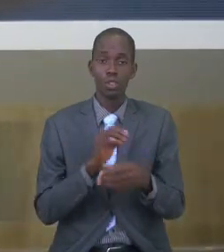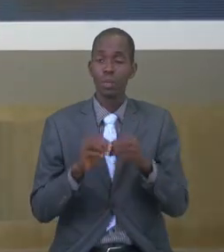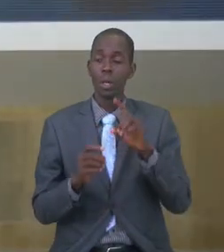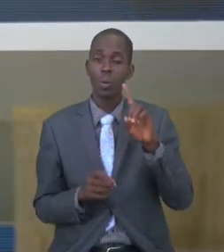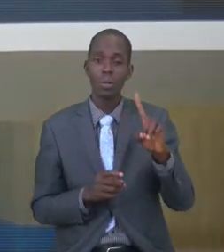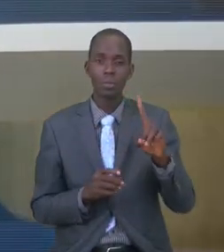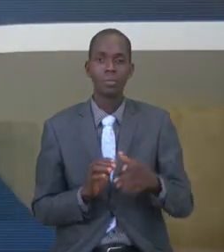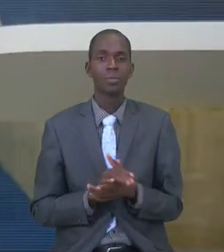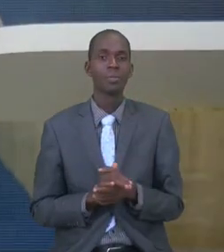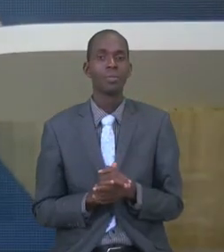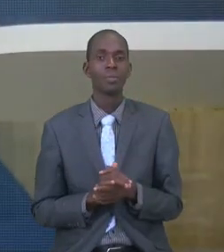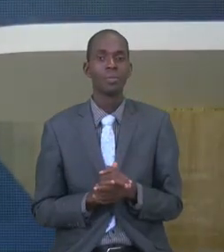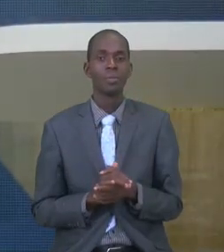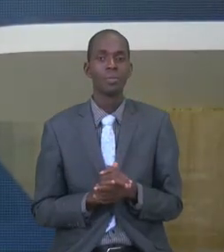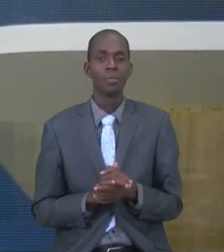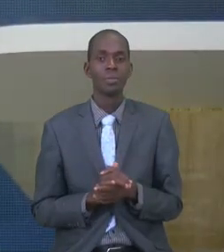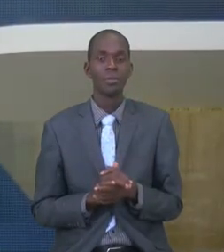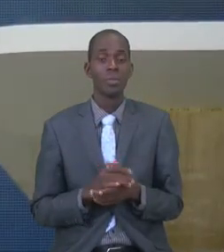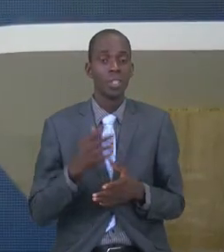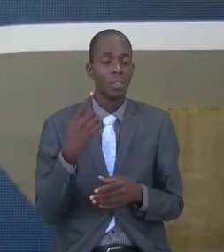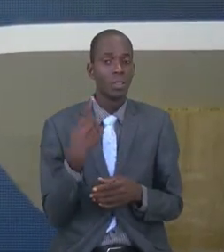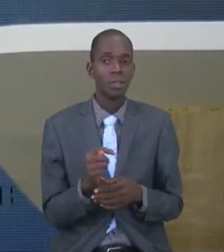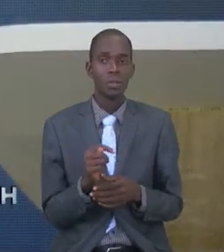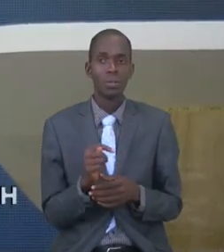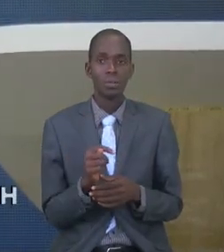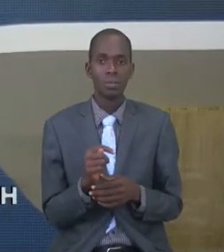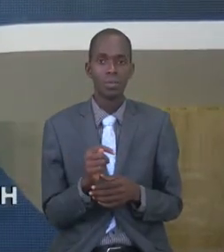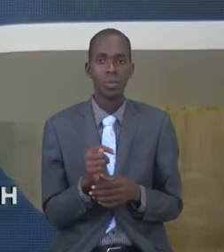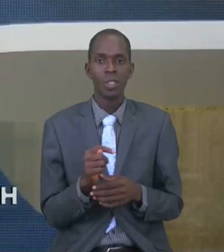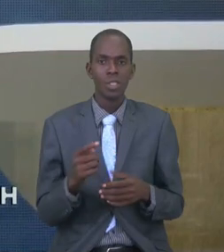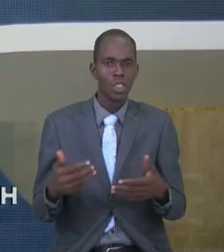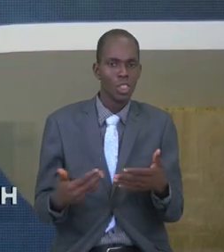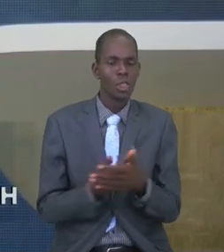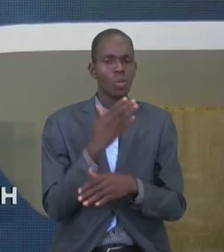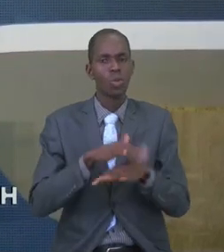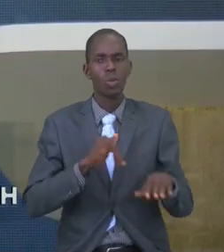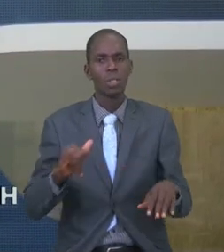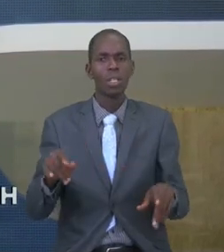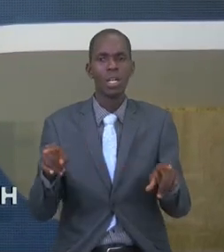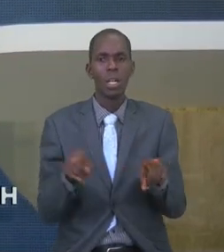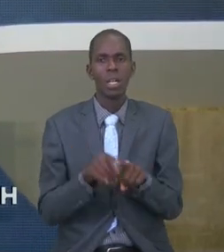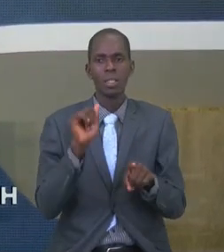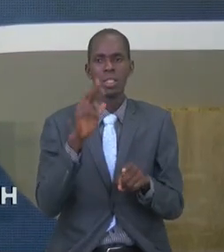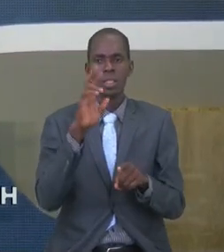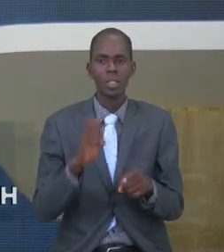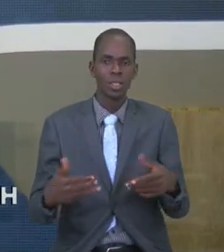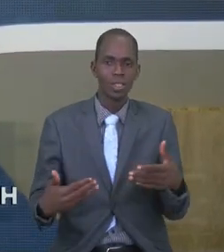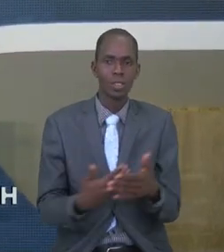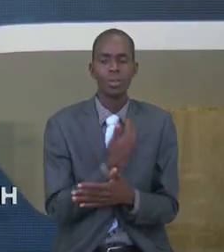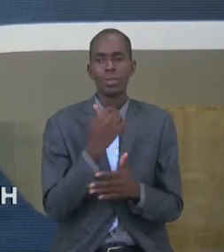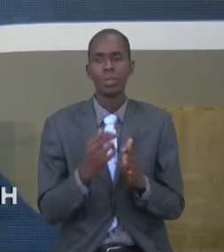Number one, the new calling of a renewed ambassador for